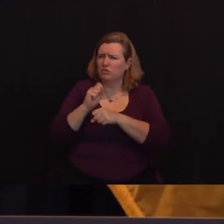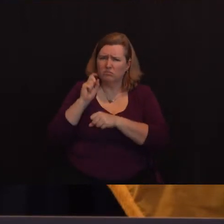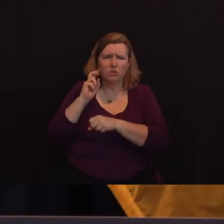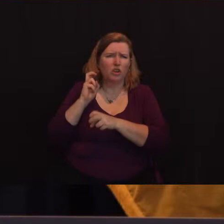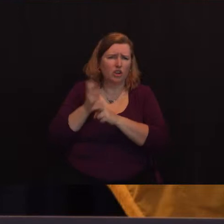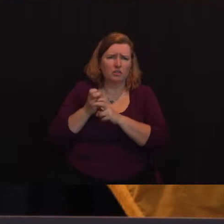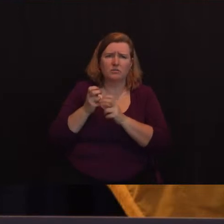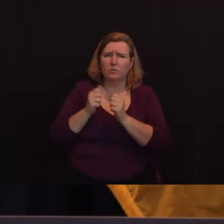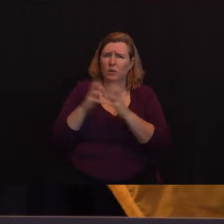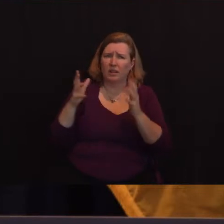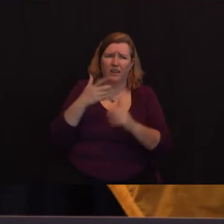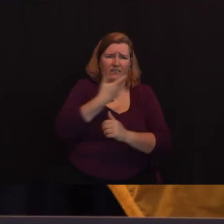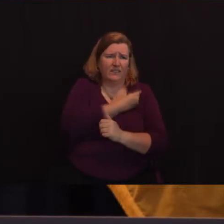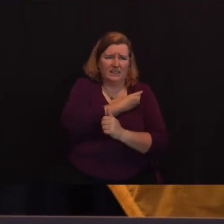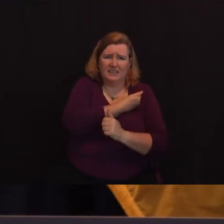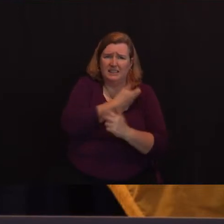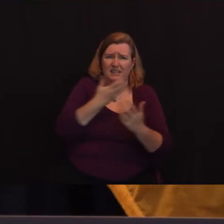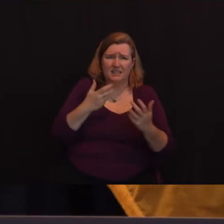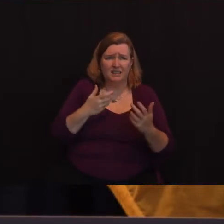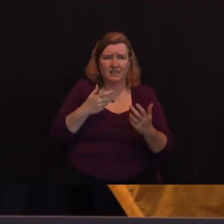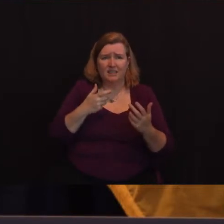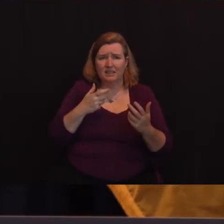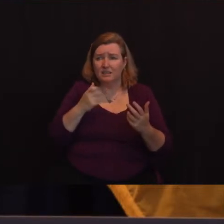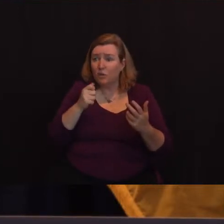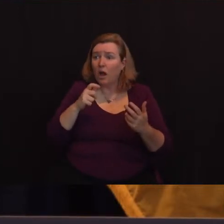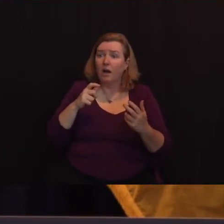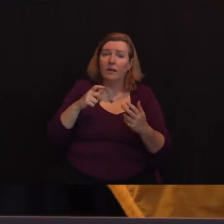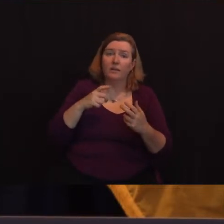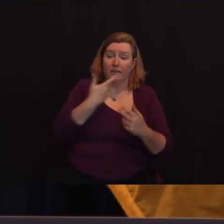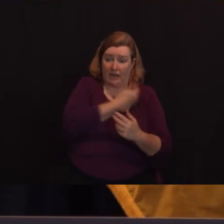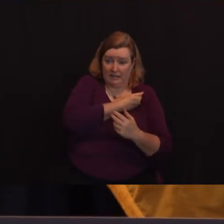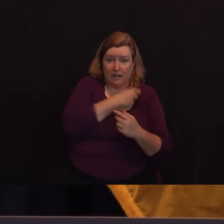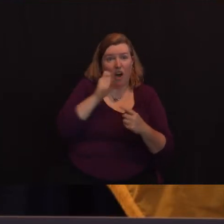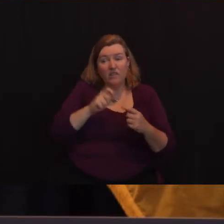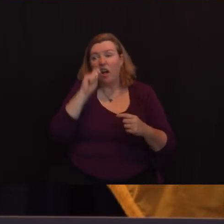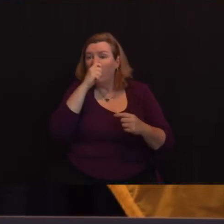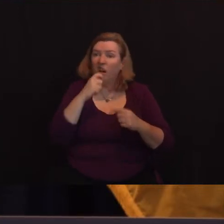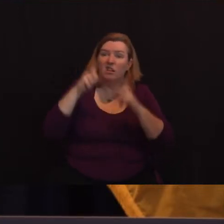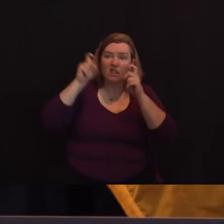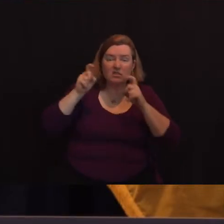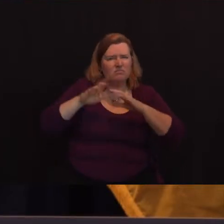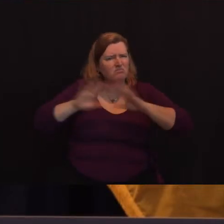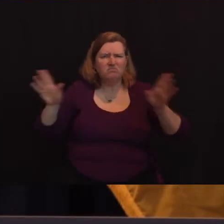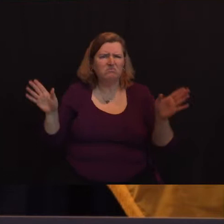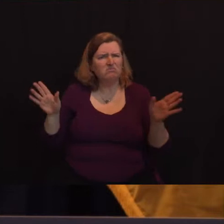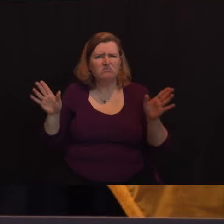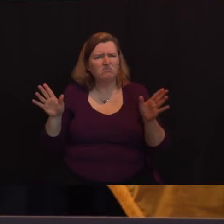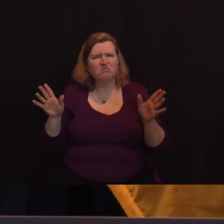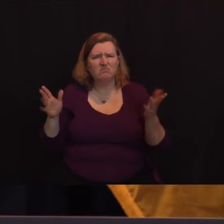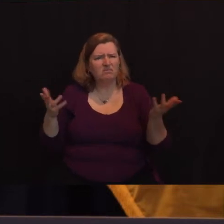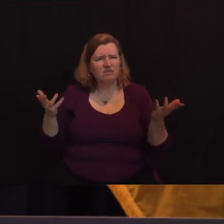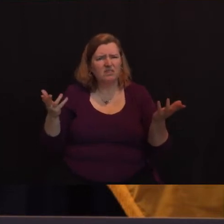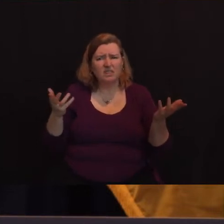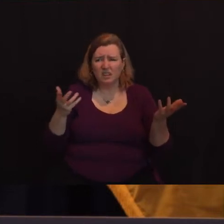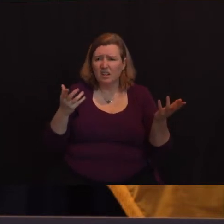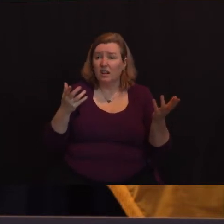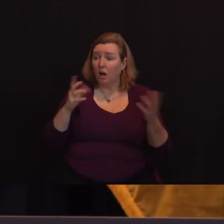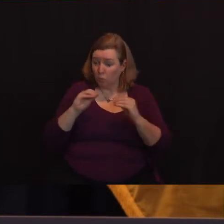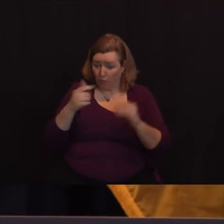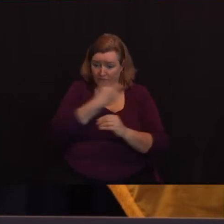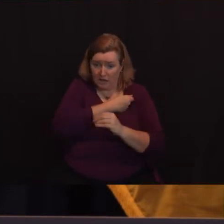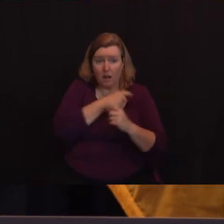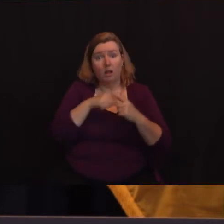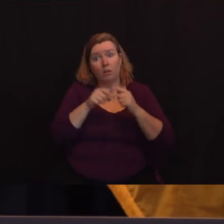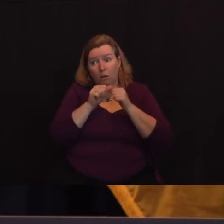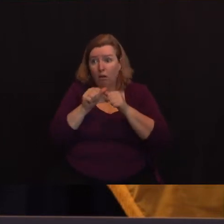vaccinated, you don't need to get tested twice a week or whatever it might be. I think that's going to be a reality. I don't mean that just for kids, but